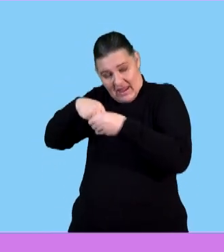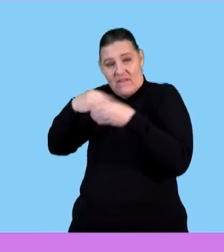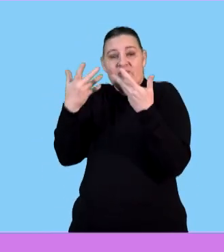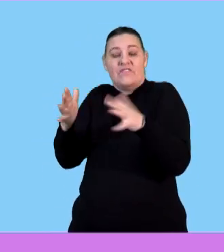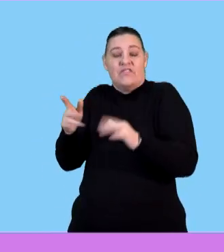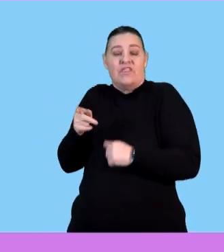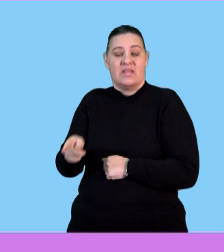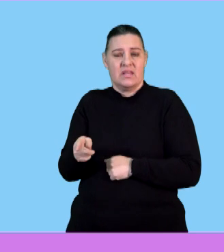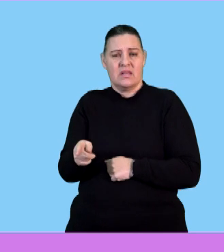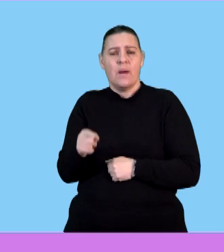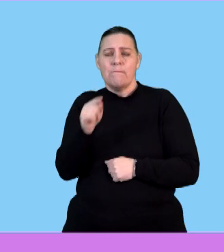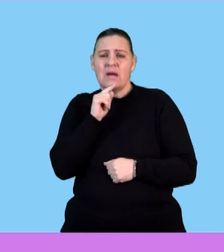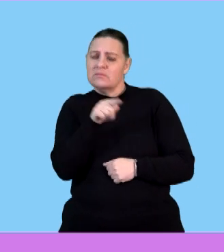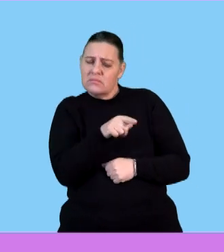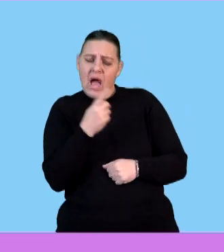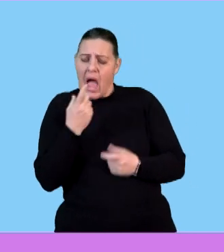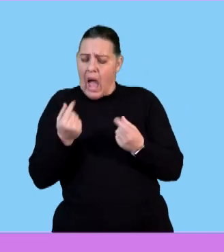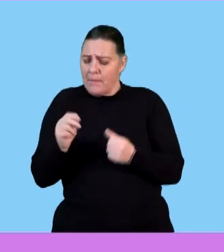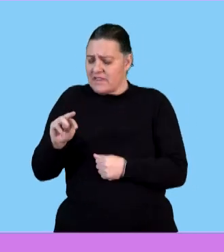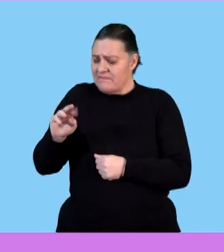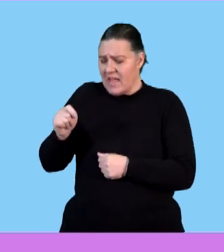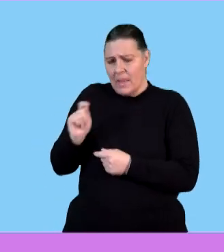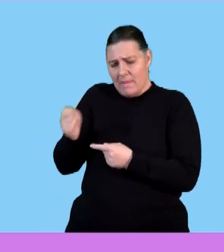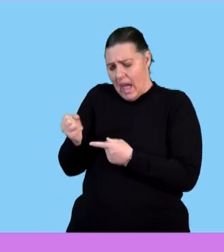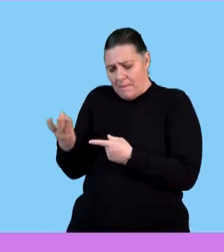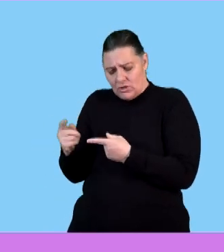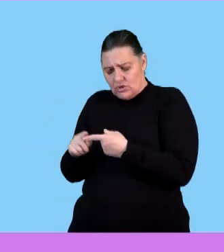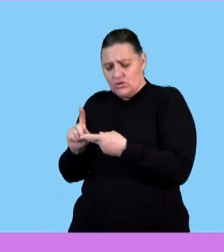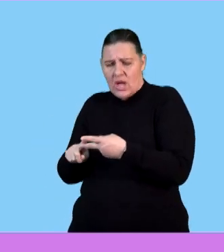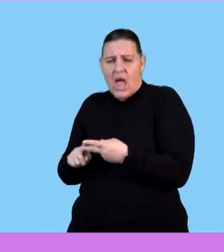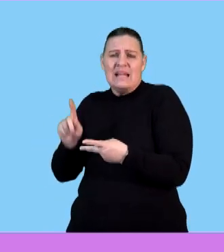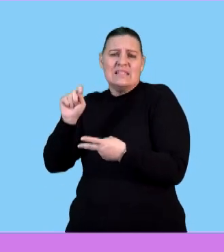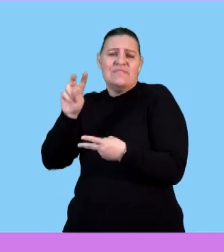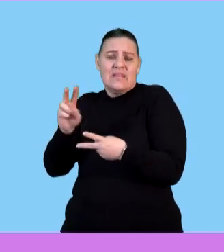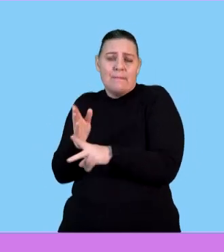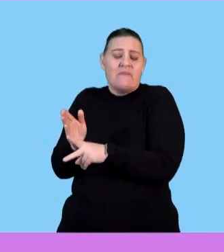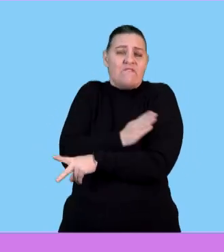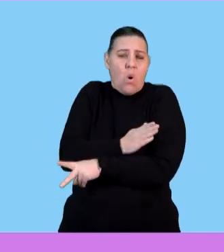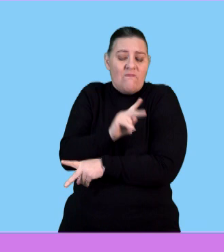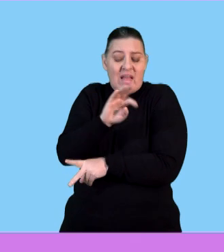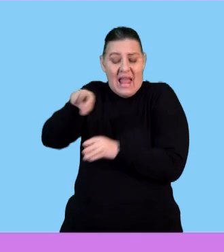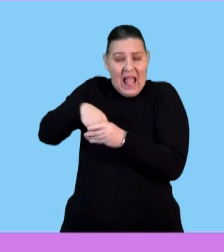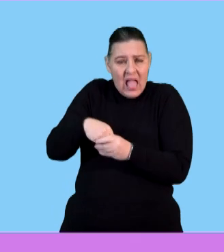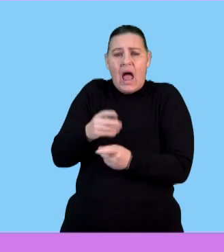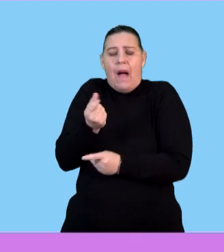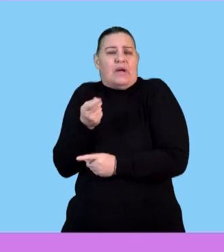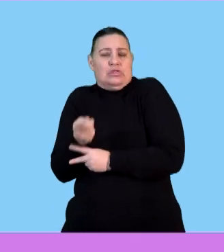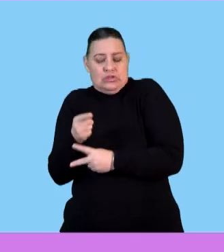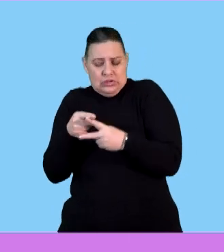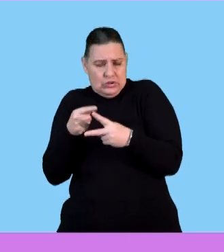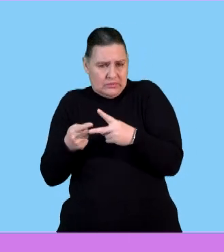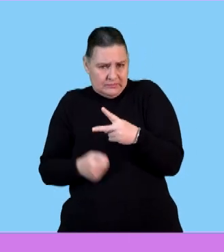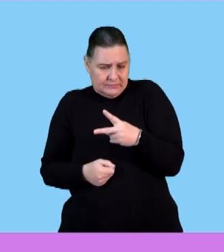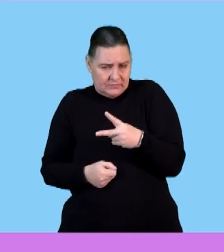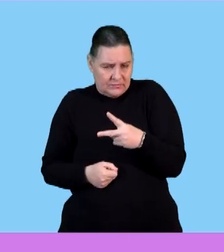price and the VAT amount. So we've got two things to do here. We've got to determine the original price, that